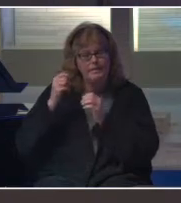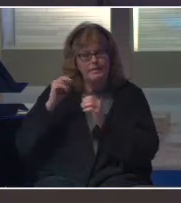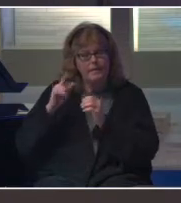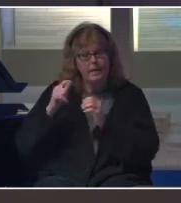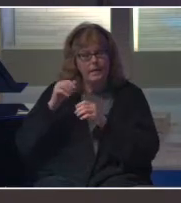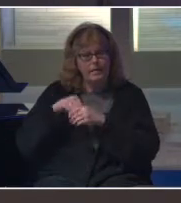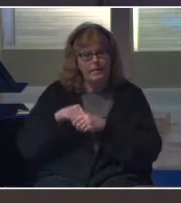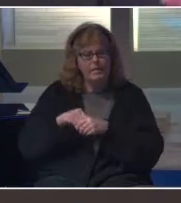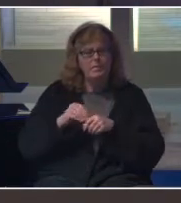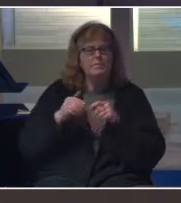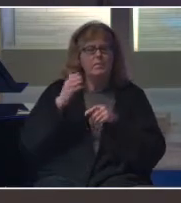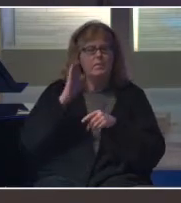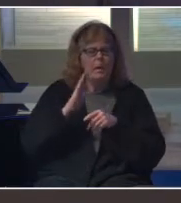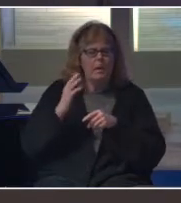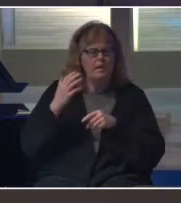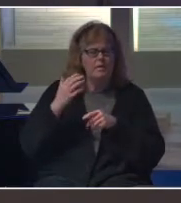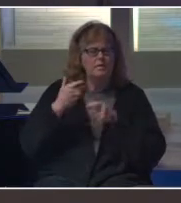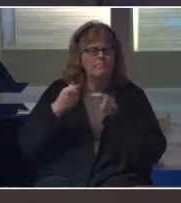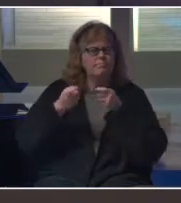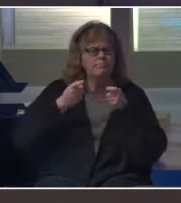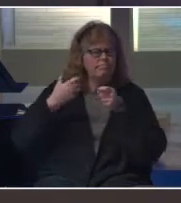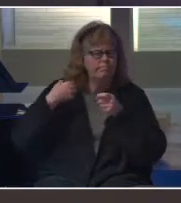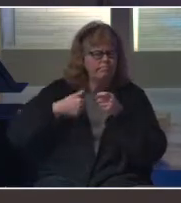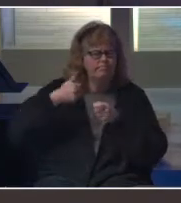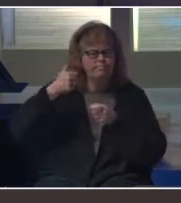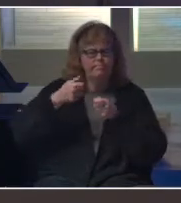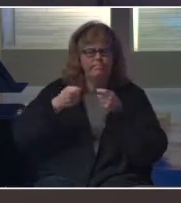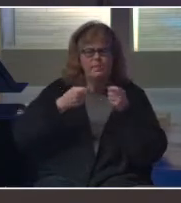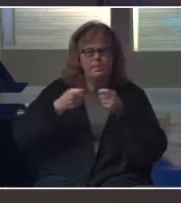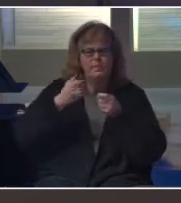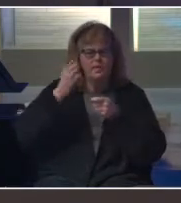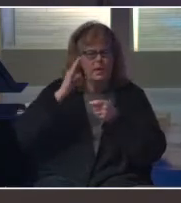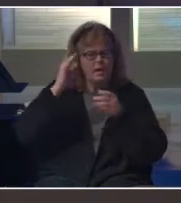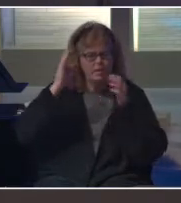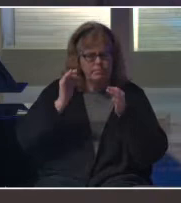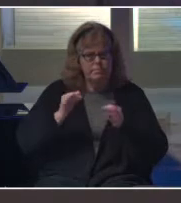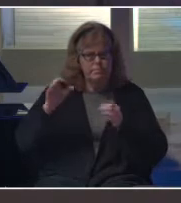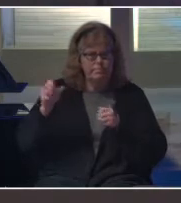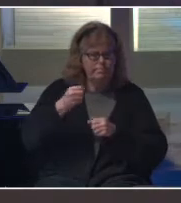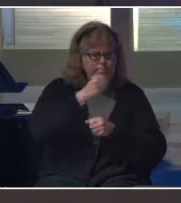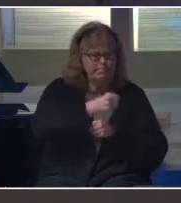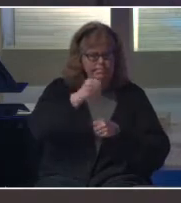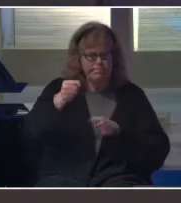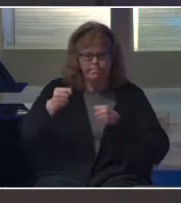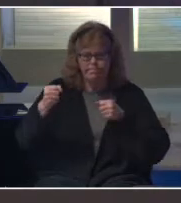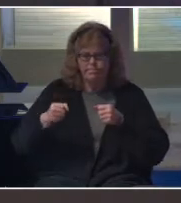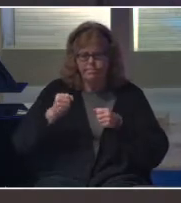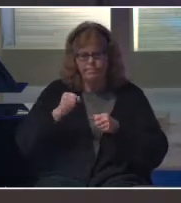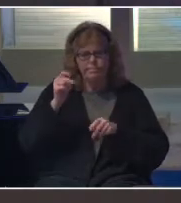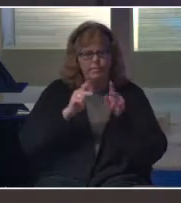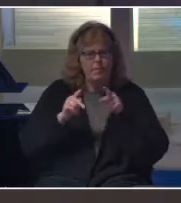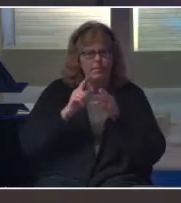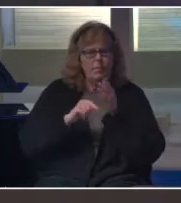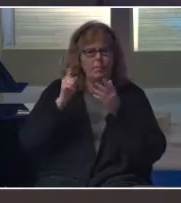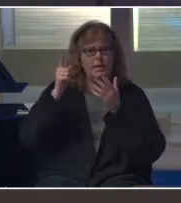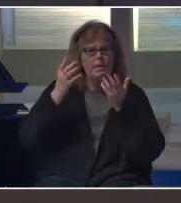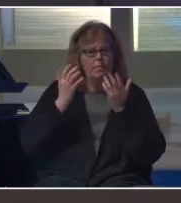So God is sovereign. He sovereignly places people where he chooses to place them. And